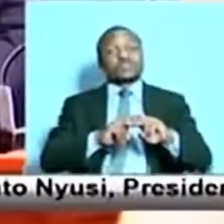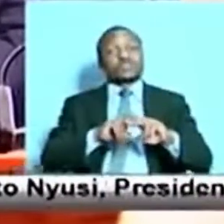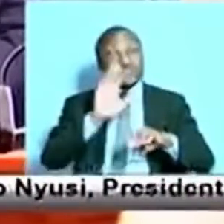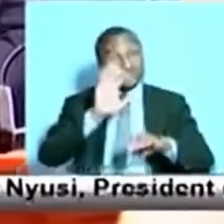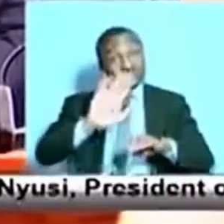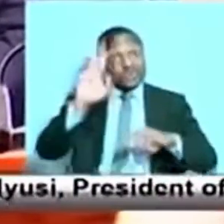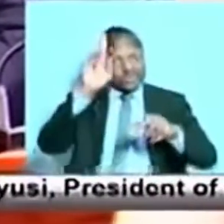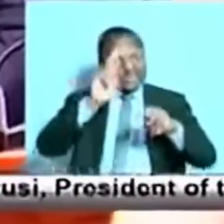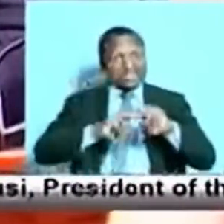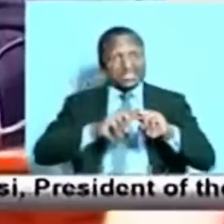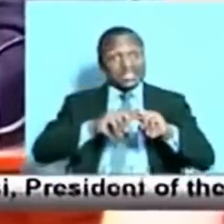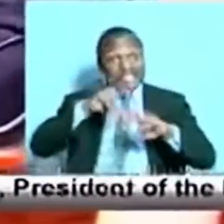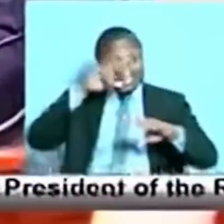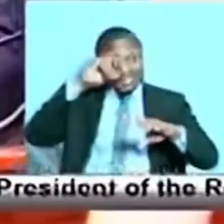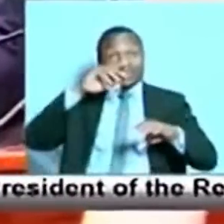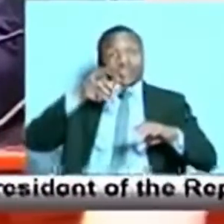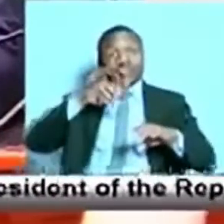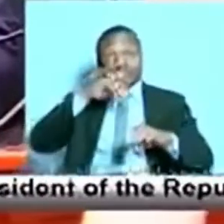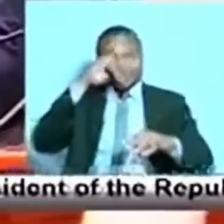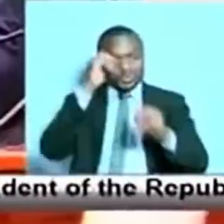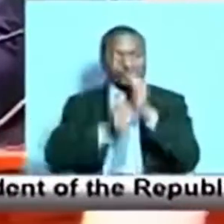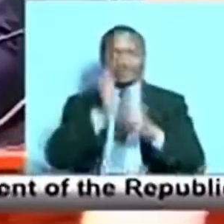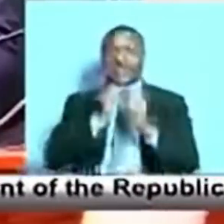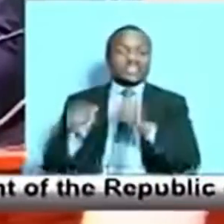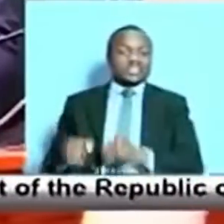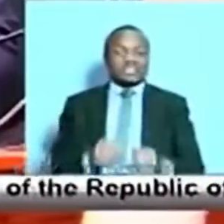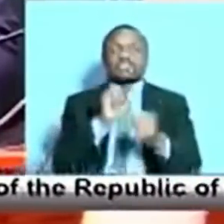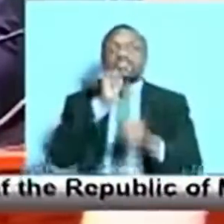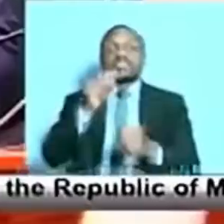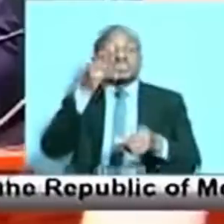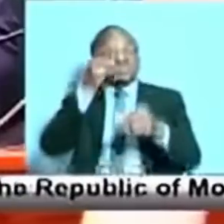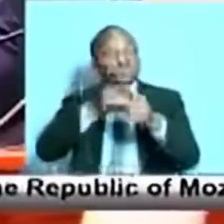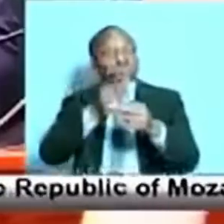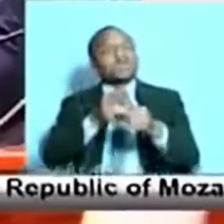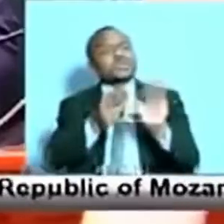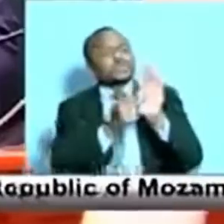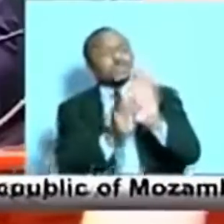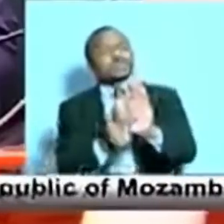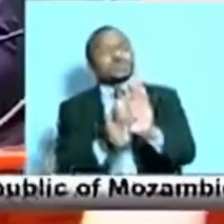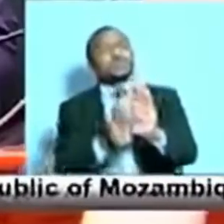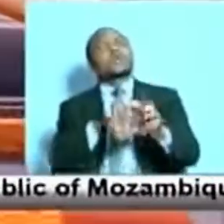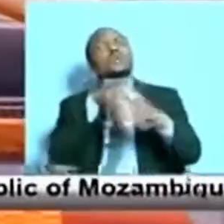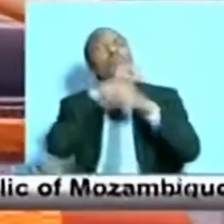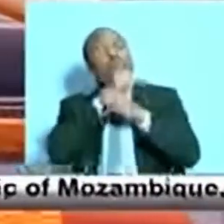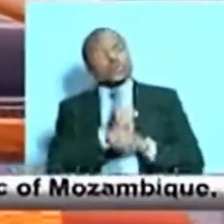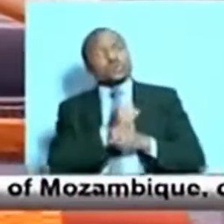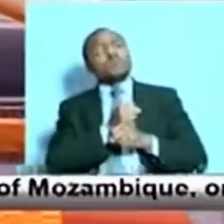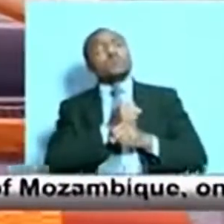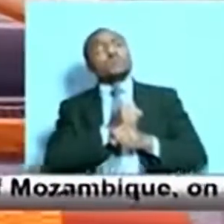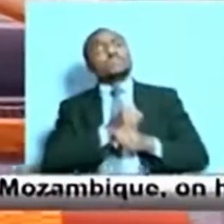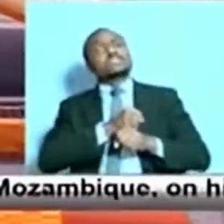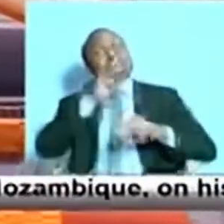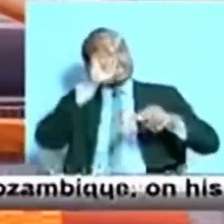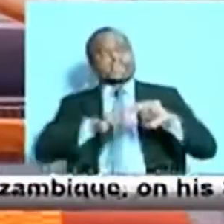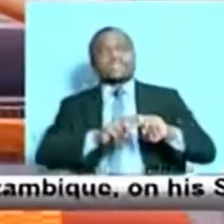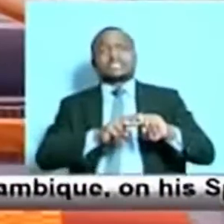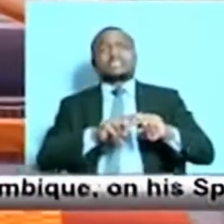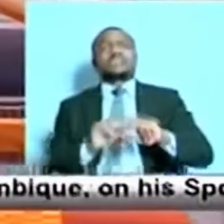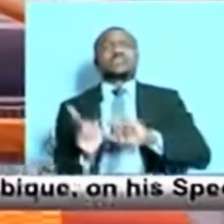Because even the gadget hasn't been changed, your name will be appearing on the gadget where you were sitting.